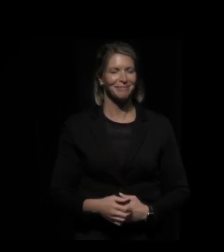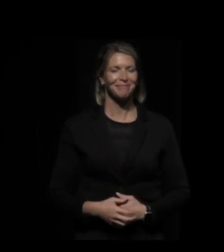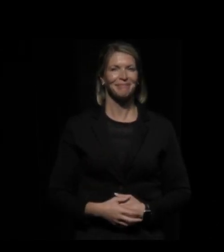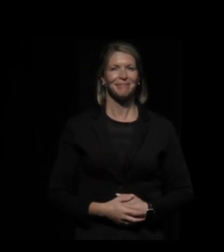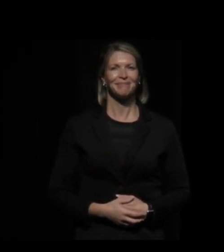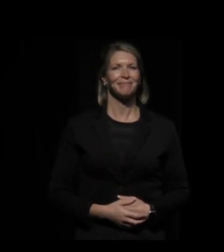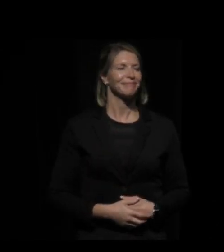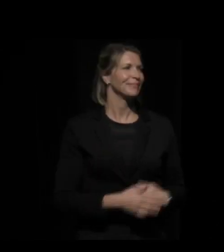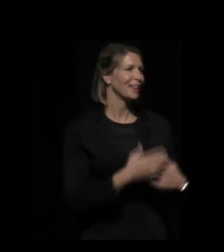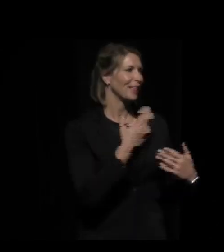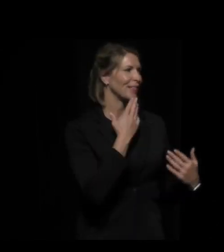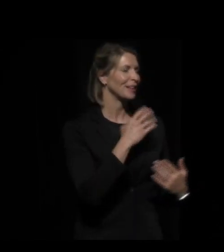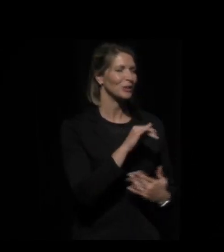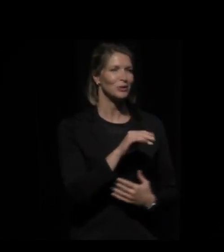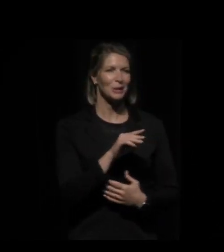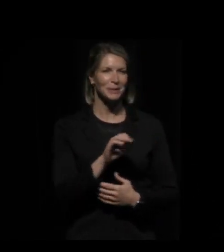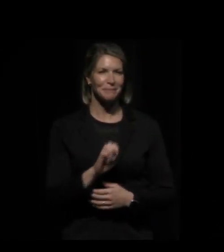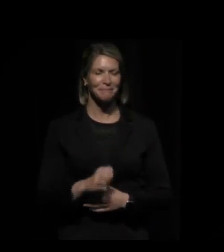Thank you, Jamie.